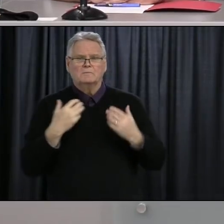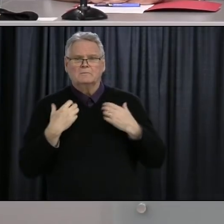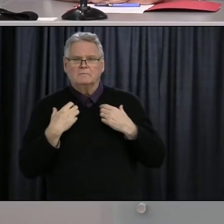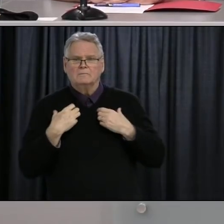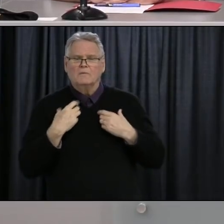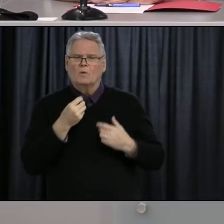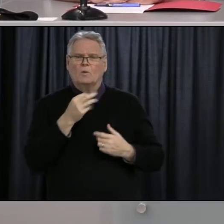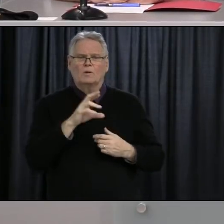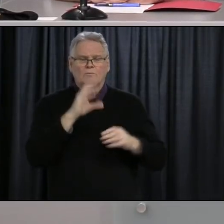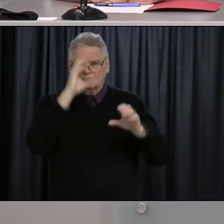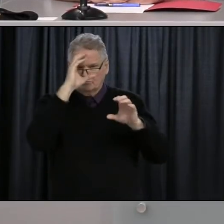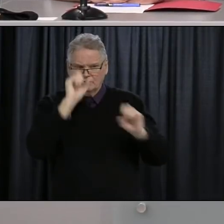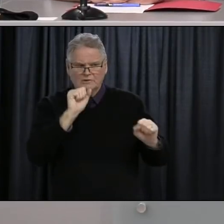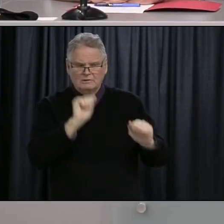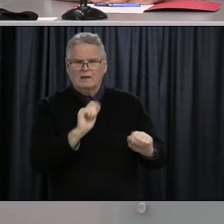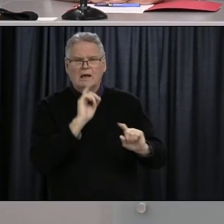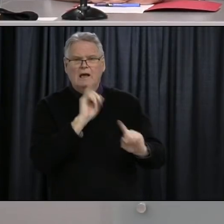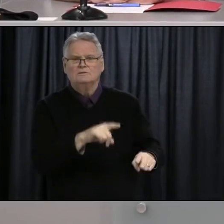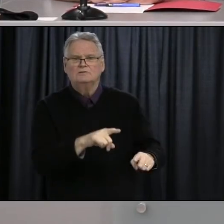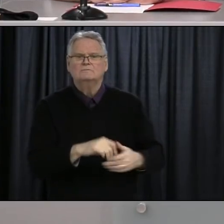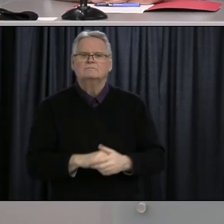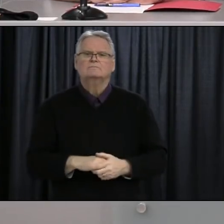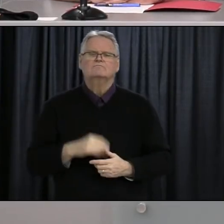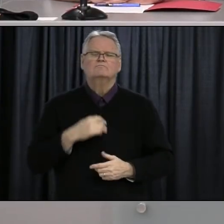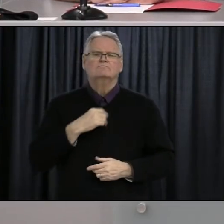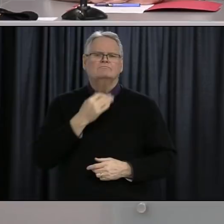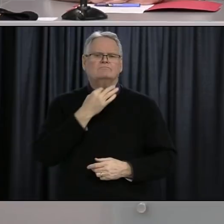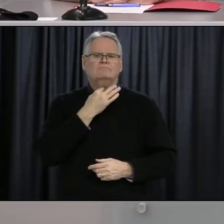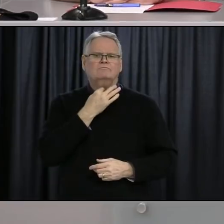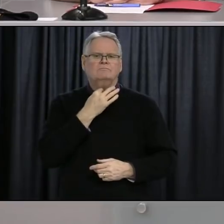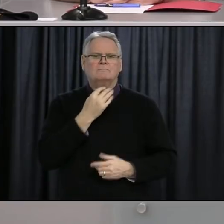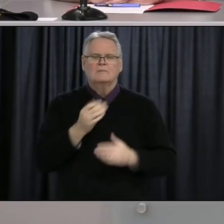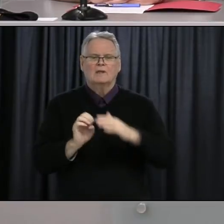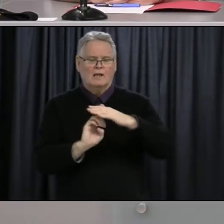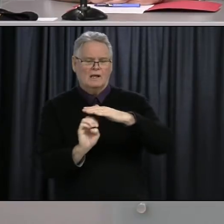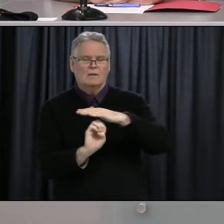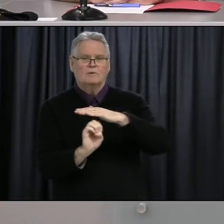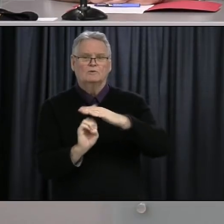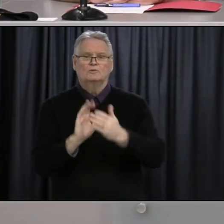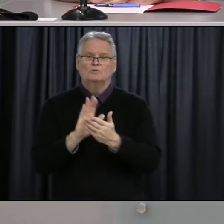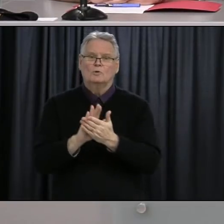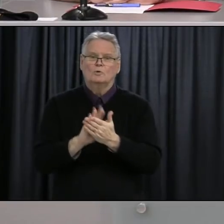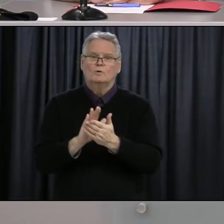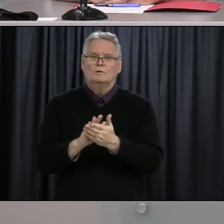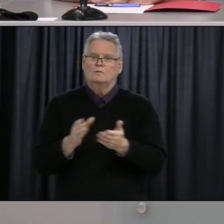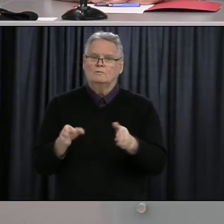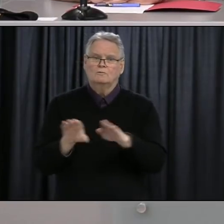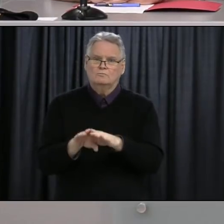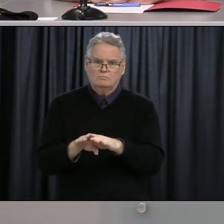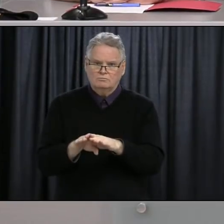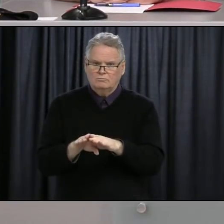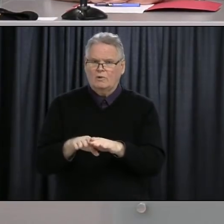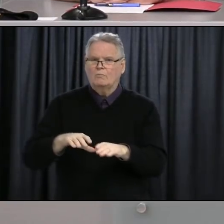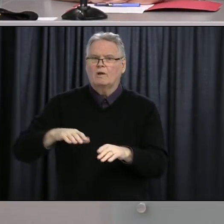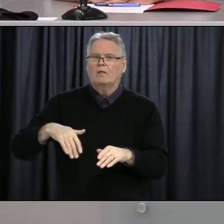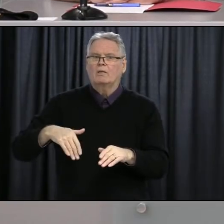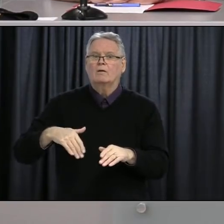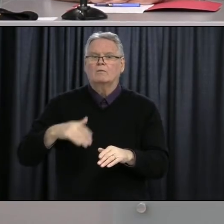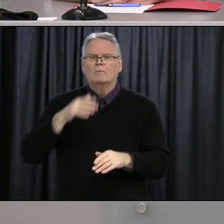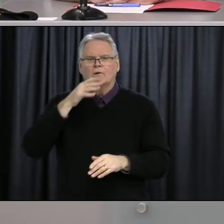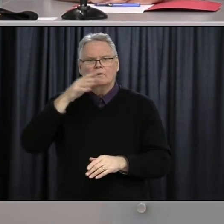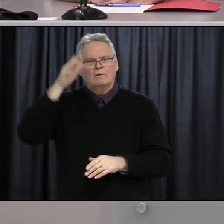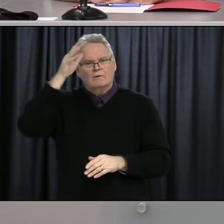Despite there not being a closure of other schools, it appears that many parents are deciding to keep their children out of the lower grade schools as